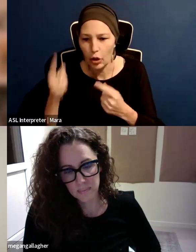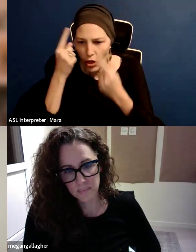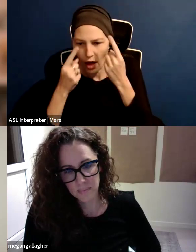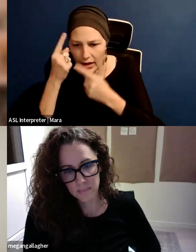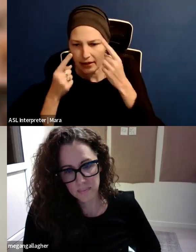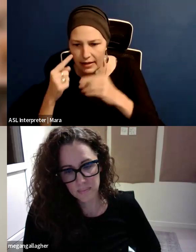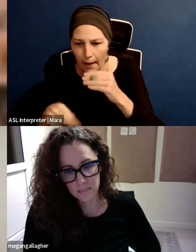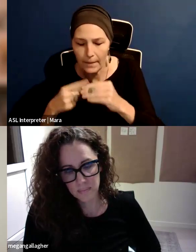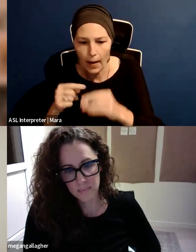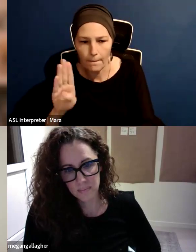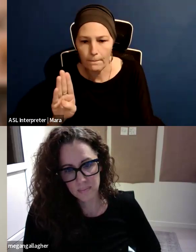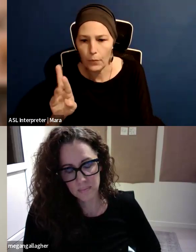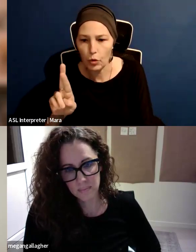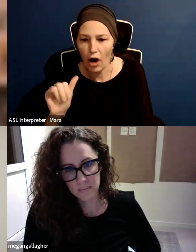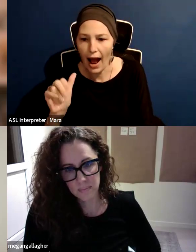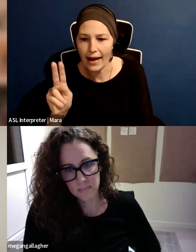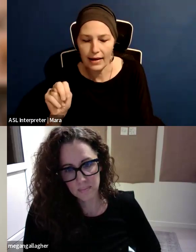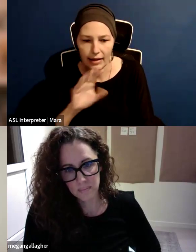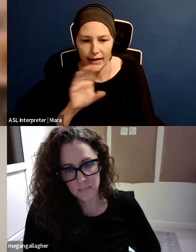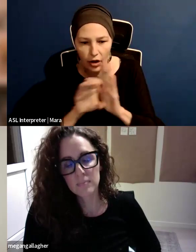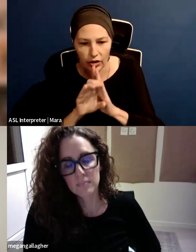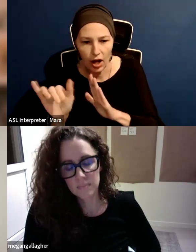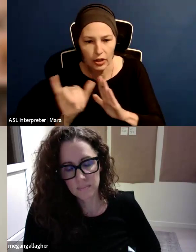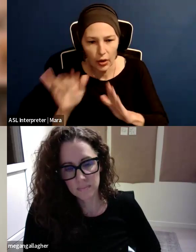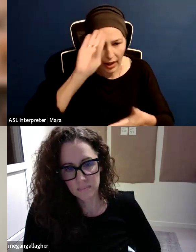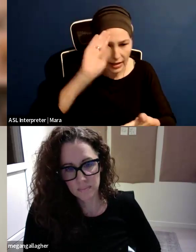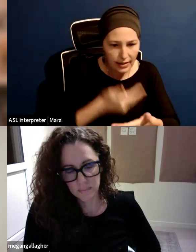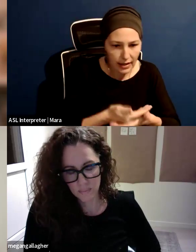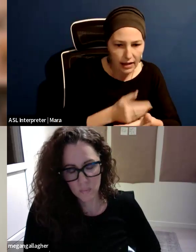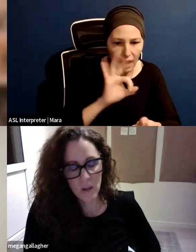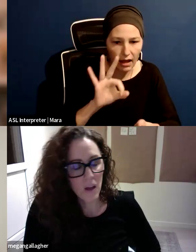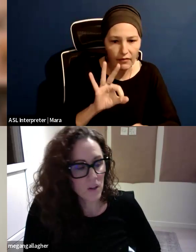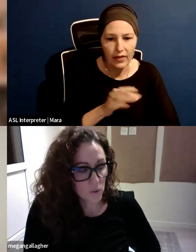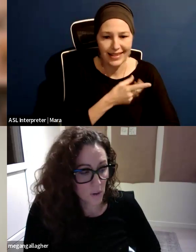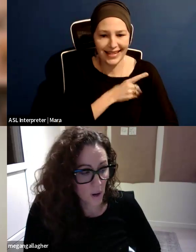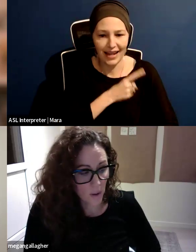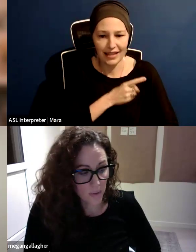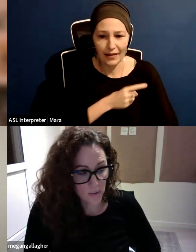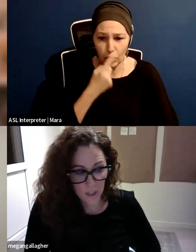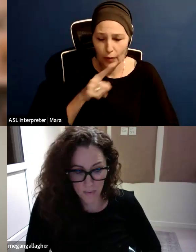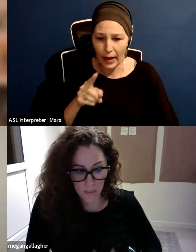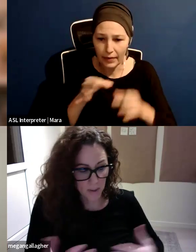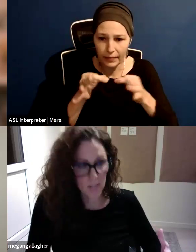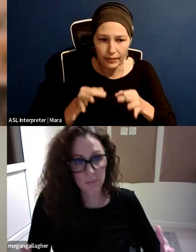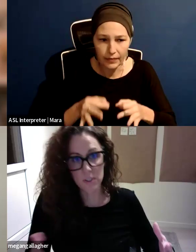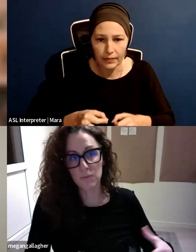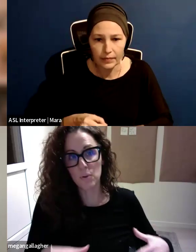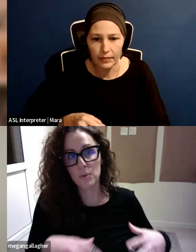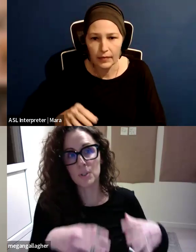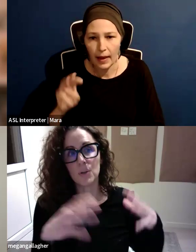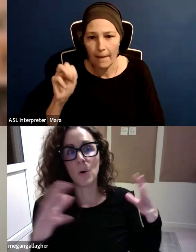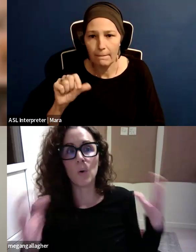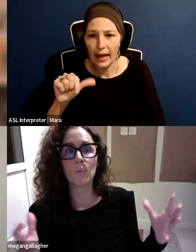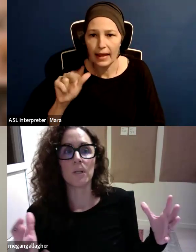also, the son of the detective. And can you walk us through that? Sure, I'll walk through some of it, but I'll say first